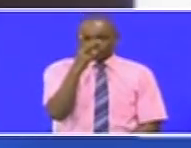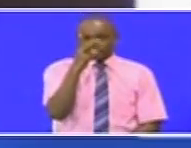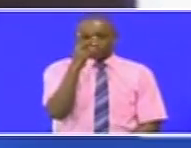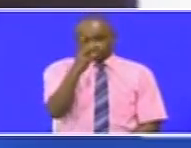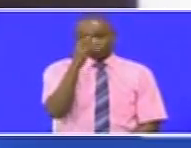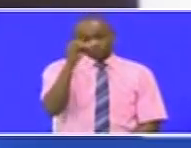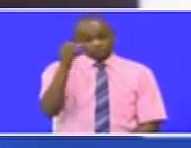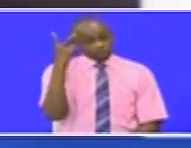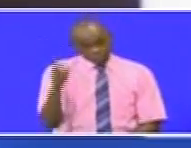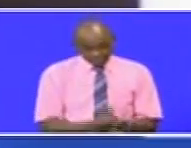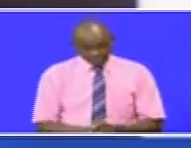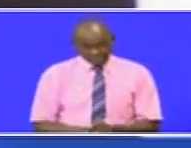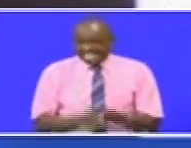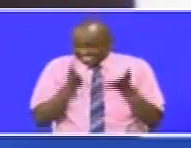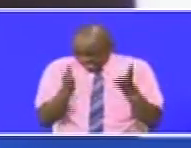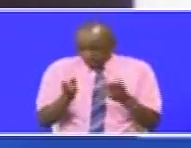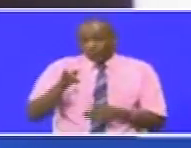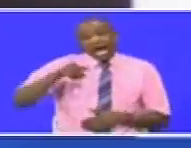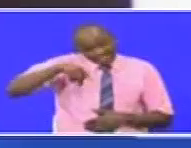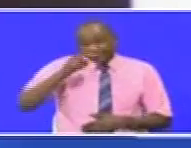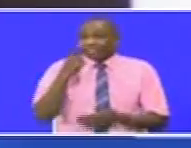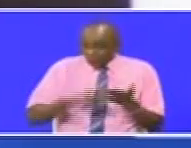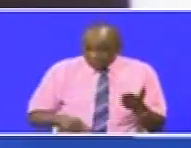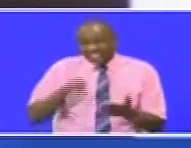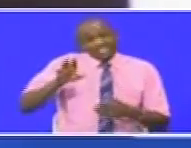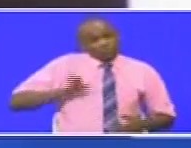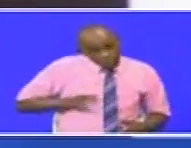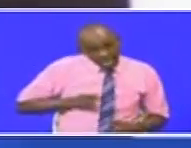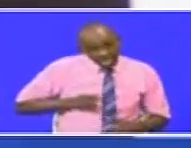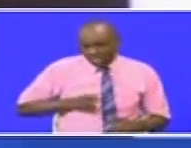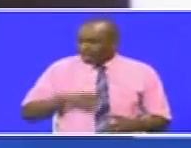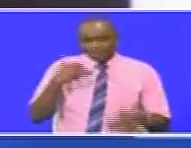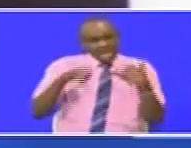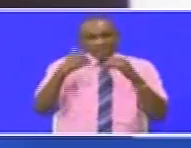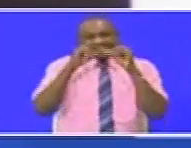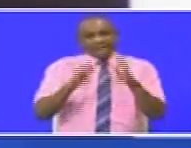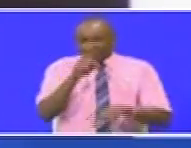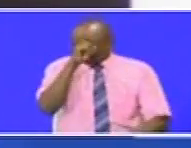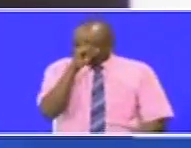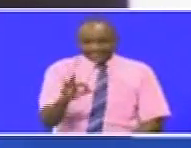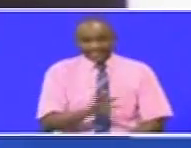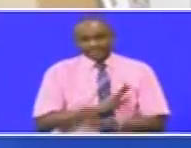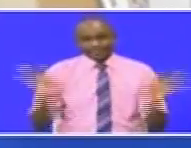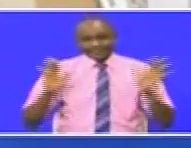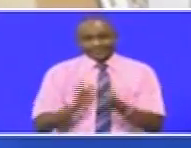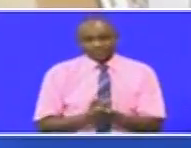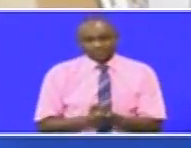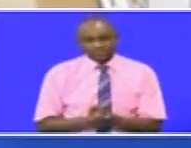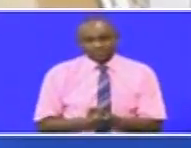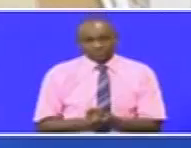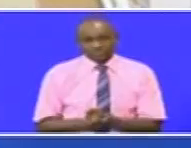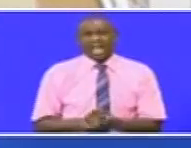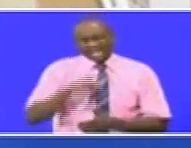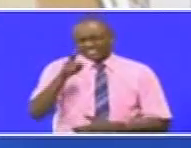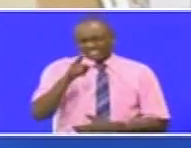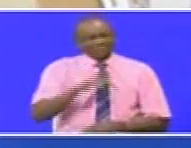2002. On the flip side, he admits Mama Lucy was a no-nonsense person when it came to matters of humanity. She's